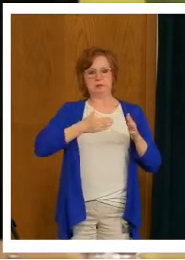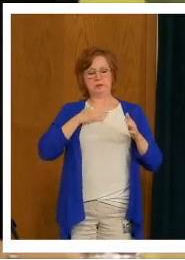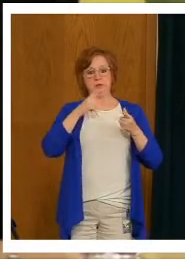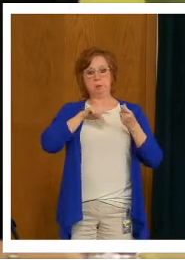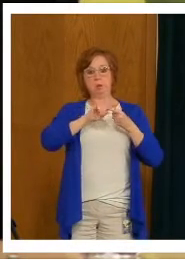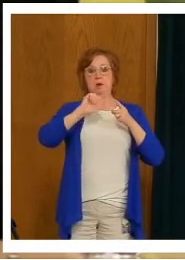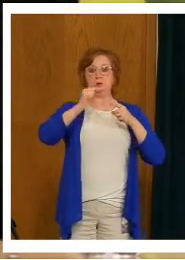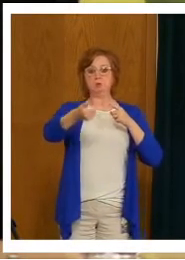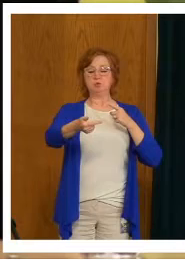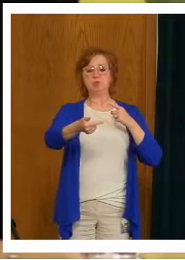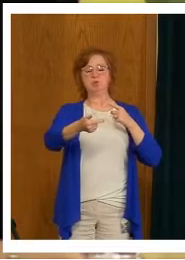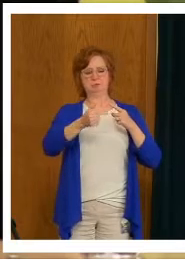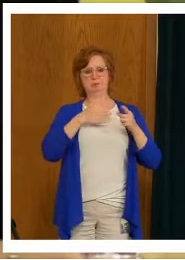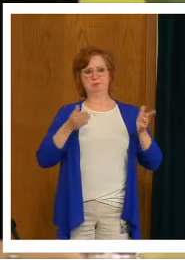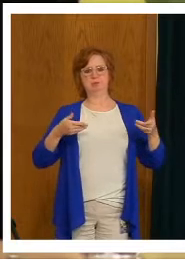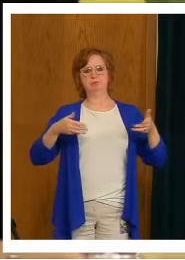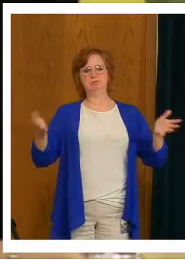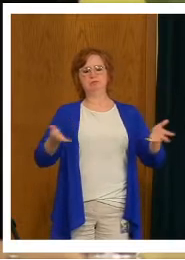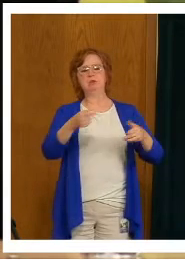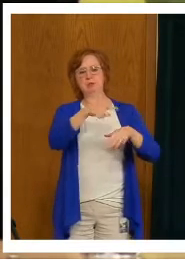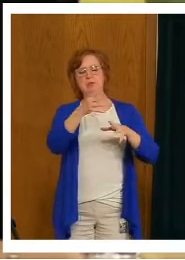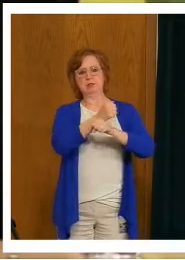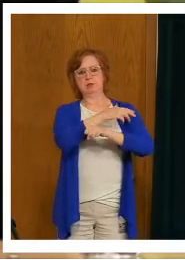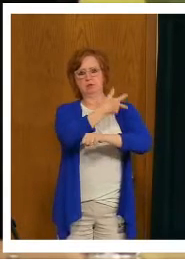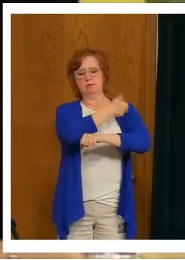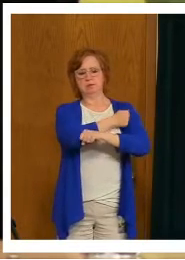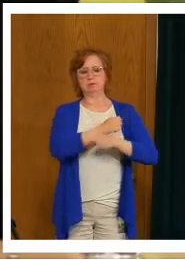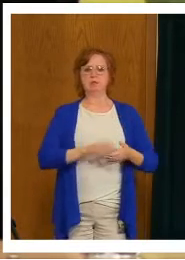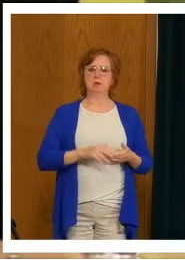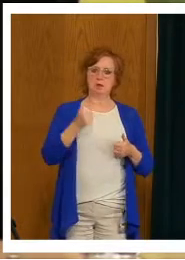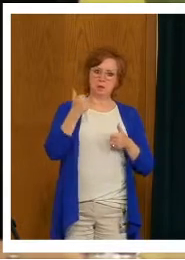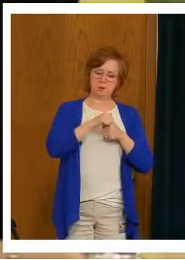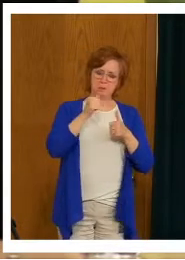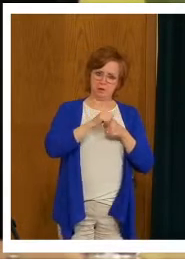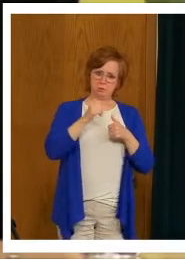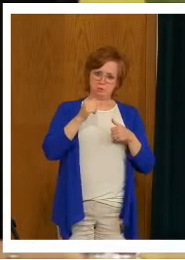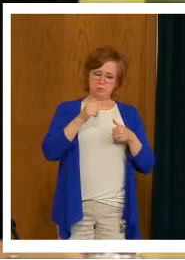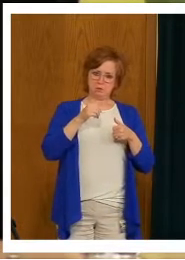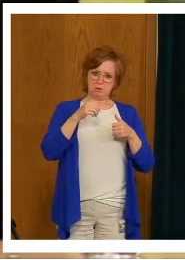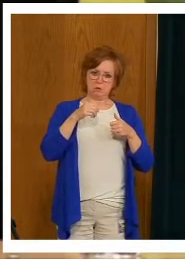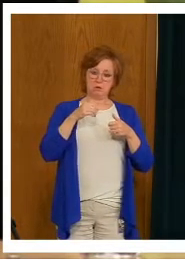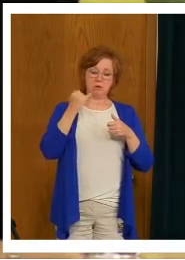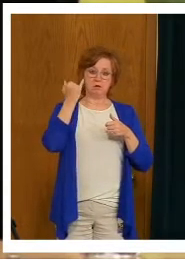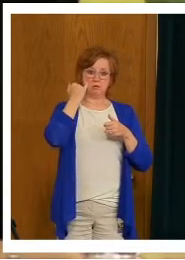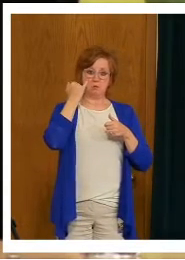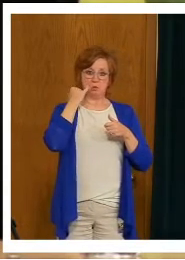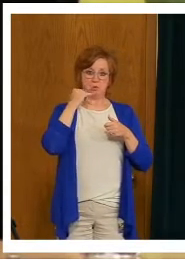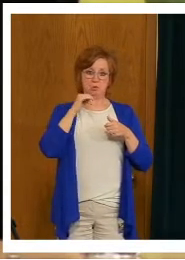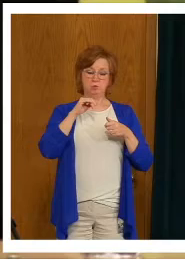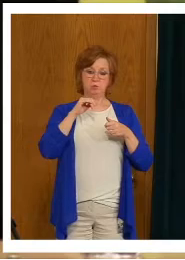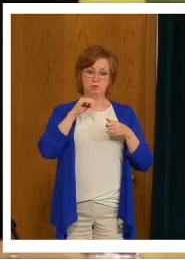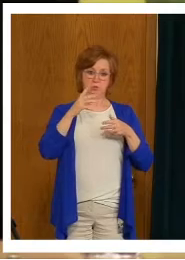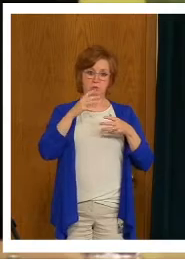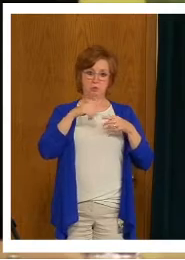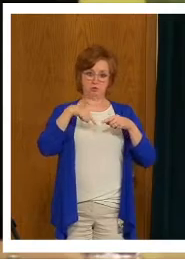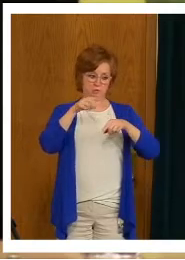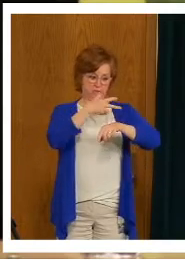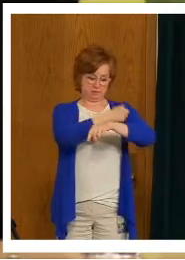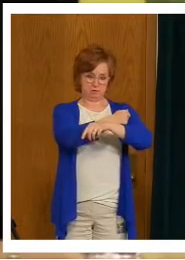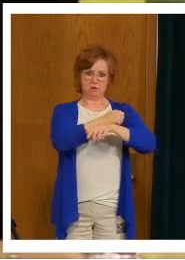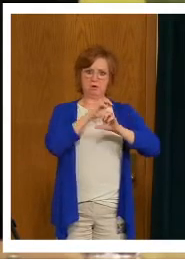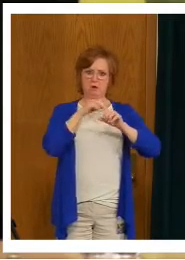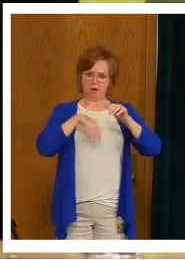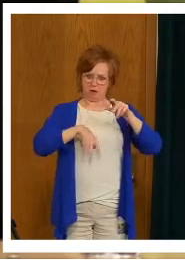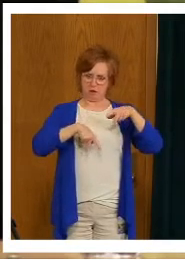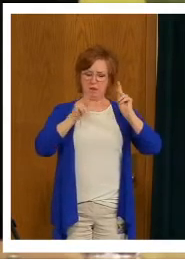remind everyone that is working in Saskatchewan that you can take up to 3 hours off work with pay so that you may go get